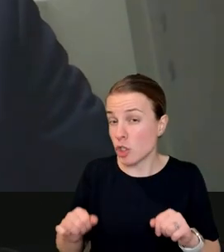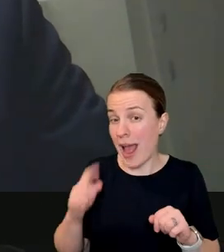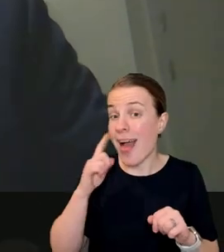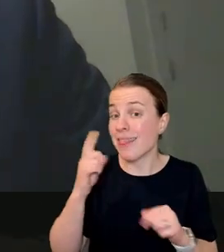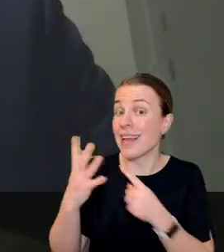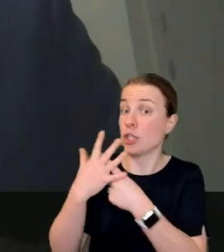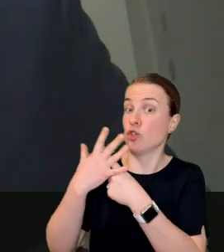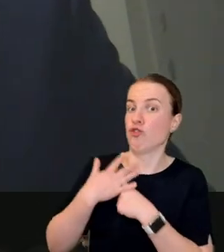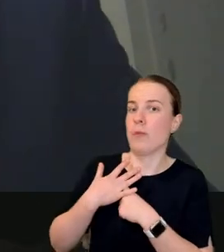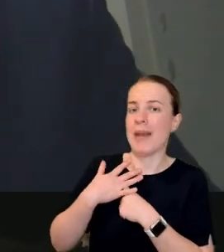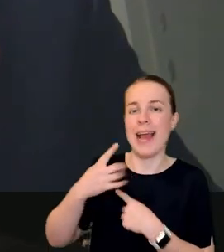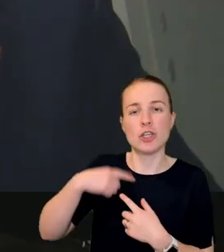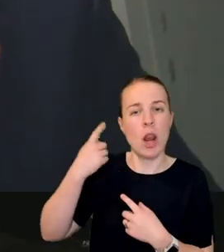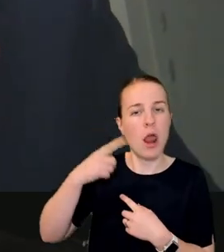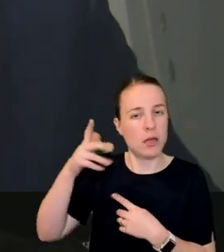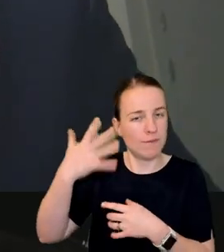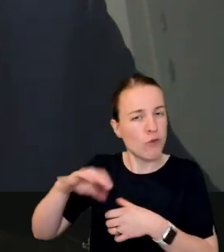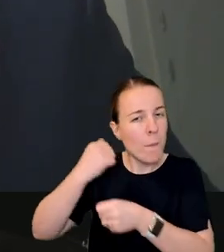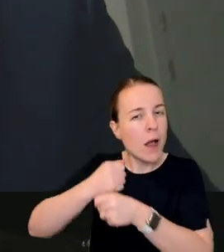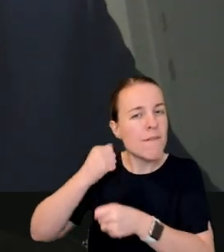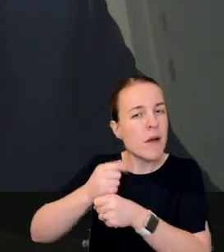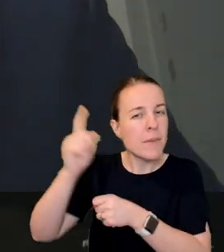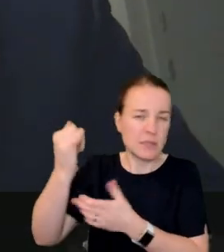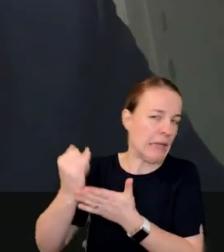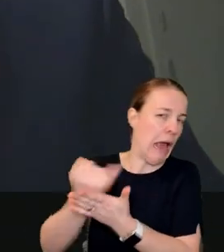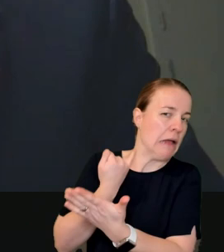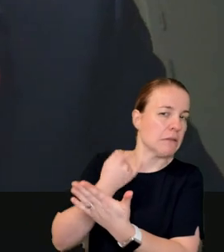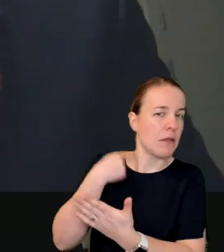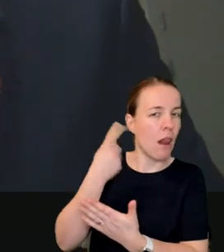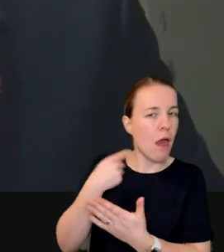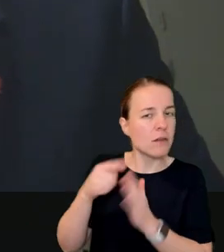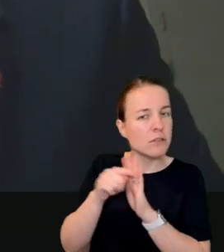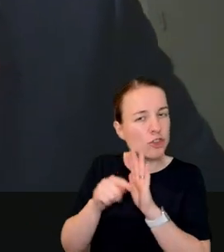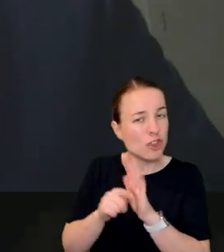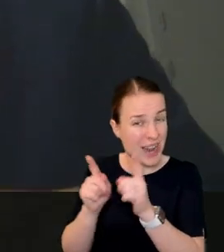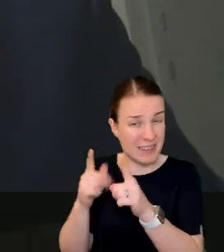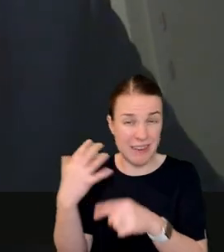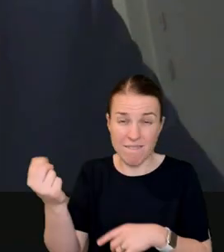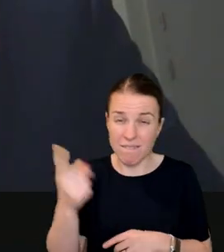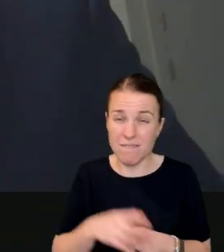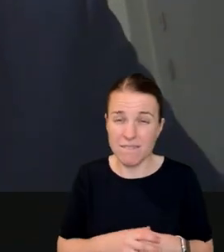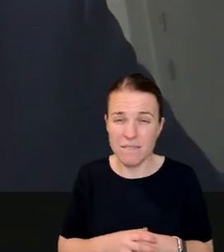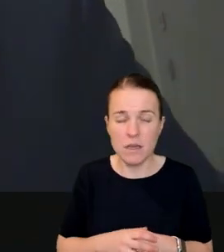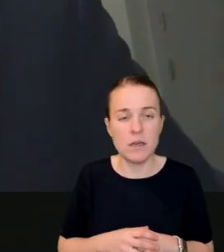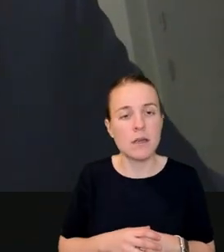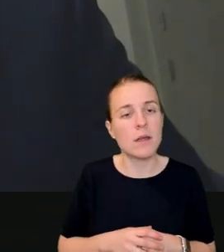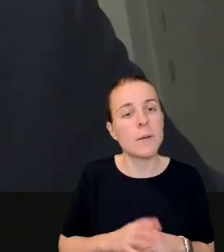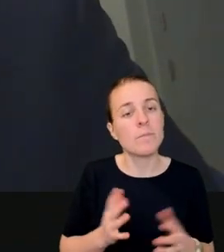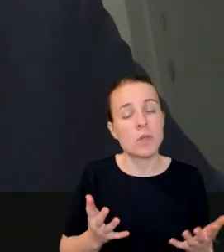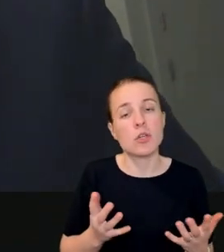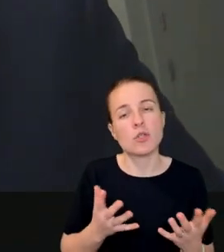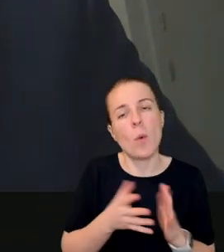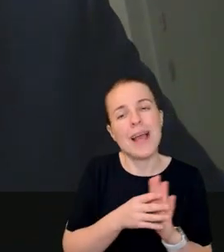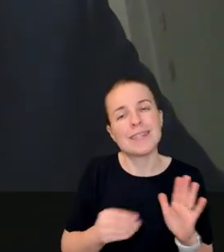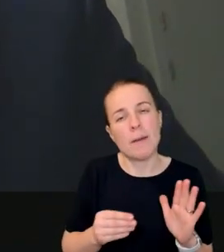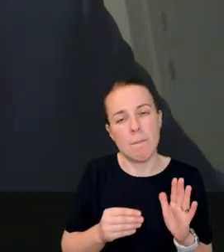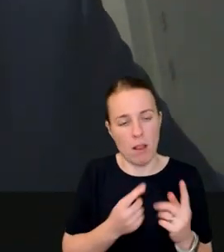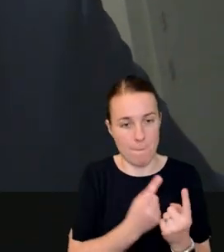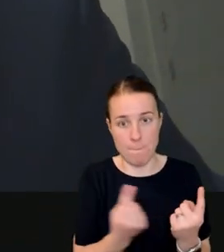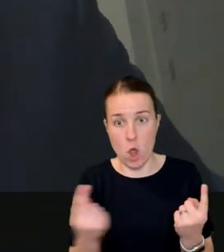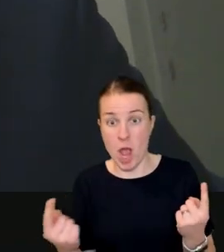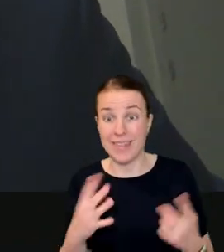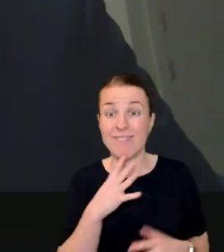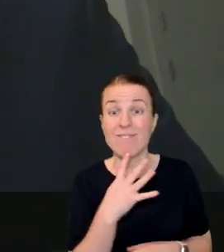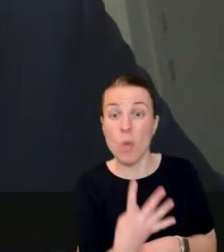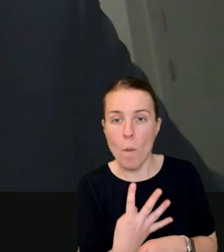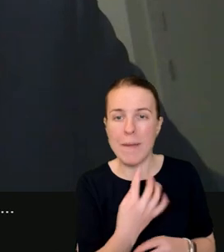government's anti-London agenda, Barking and Dagenham, that I represent, gets £4 per head under the government's levelling up agenda. And